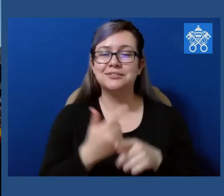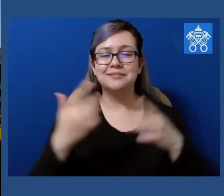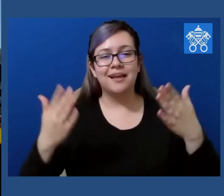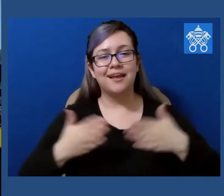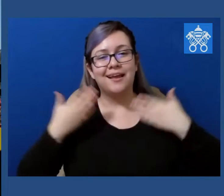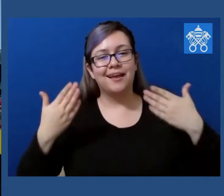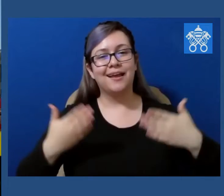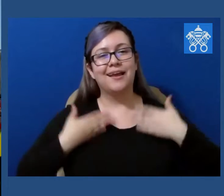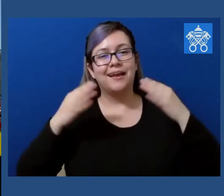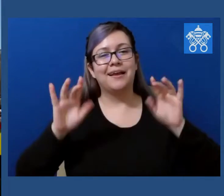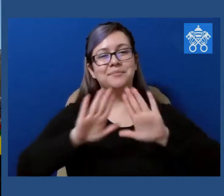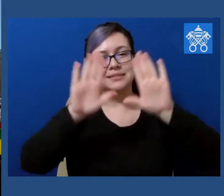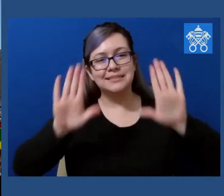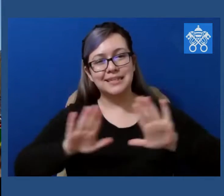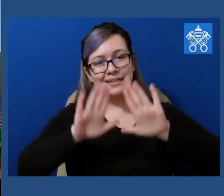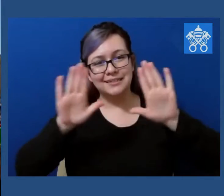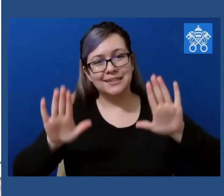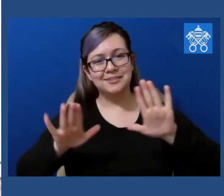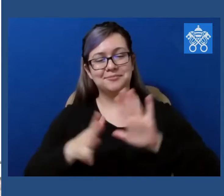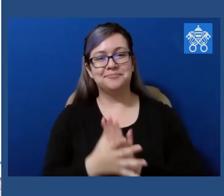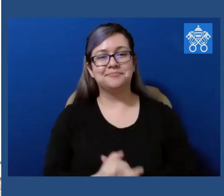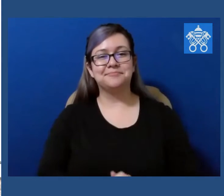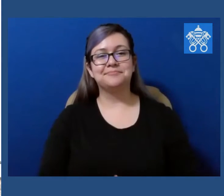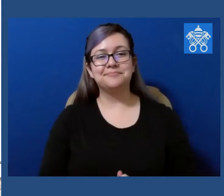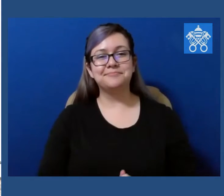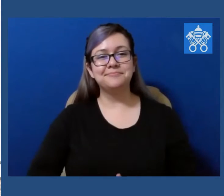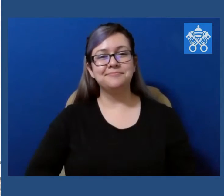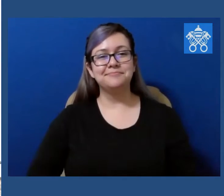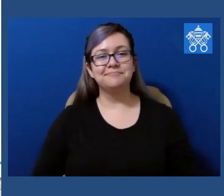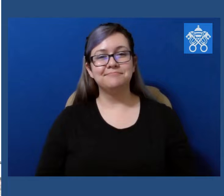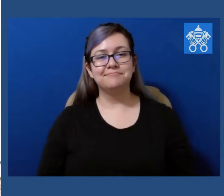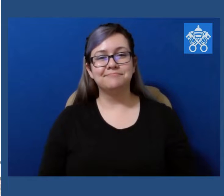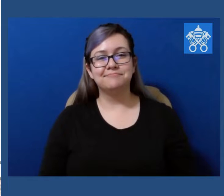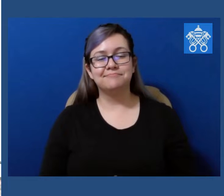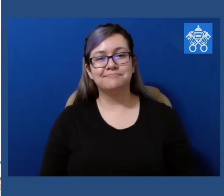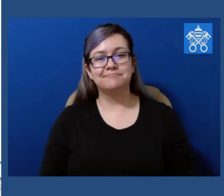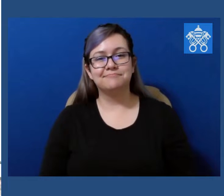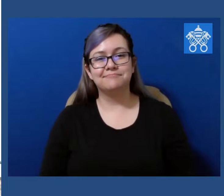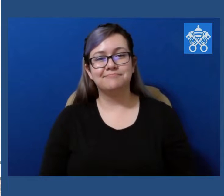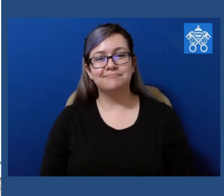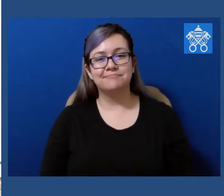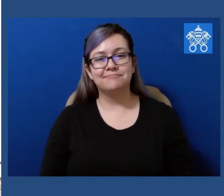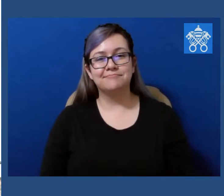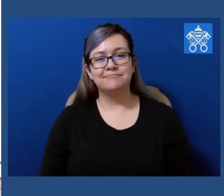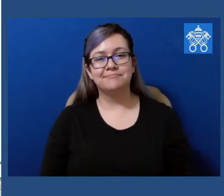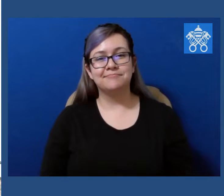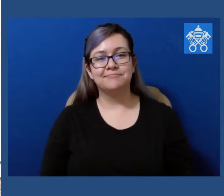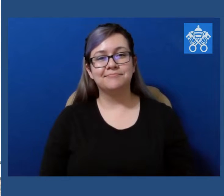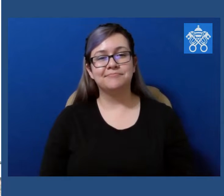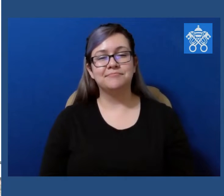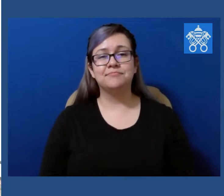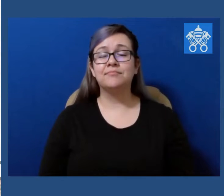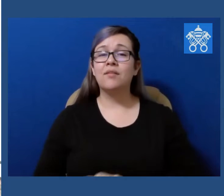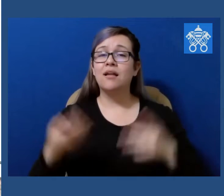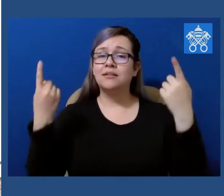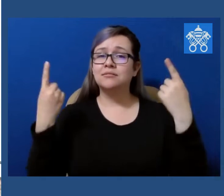sisters, happy Sunday. Al cuore del cammino quaresimale. E il